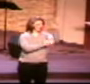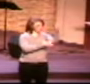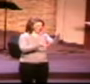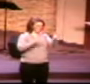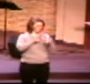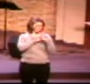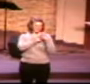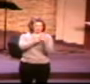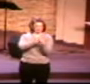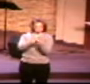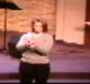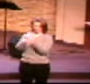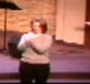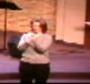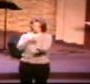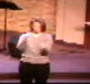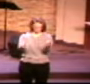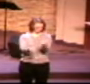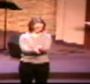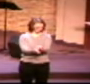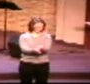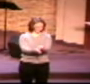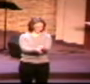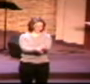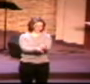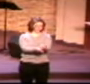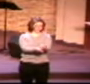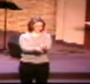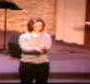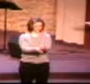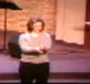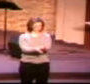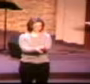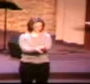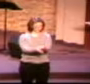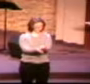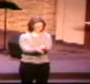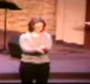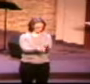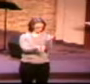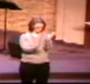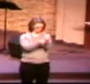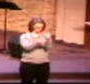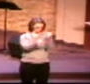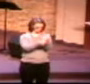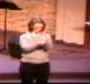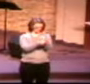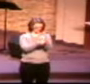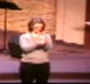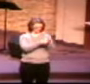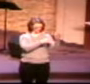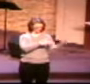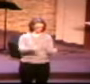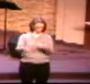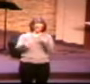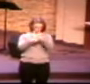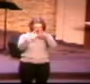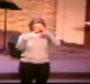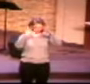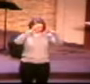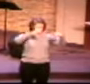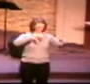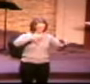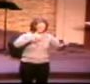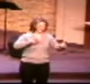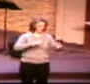wanted relationship with the world in creating order out of chaos. Right there at the beginning of Genesis,